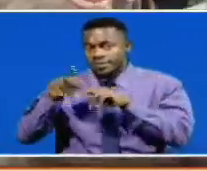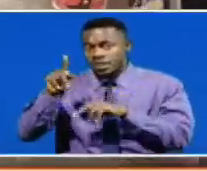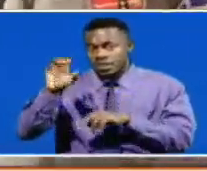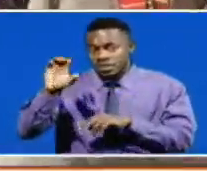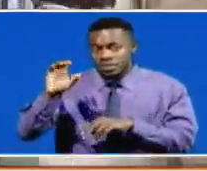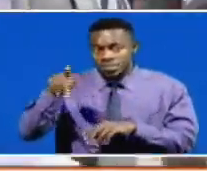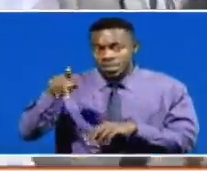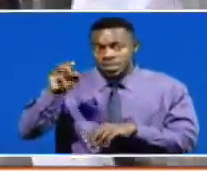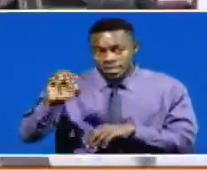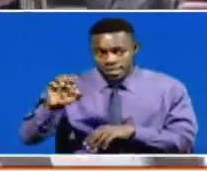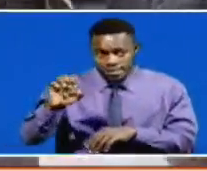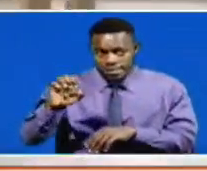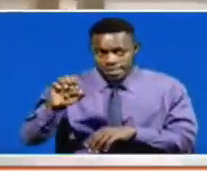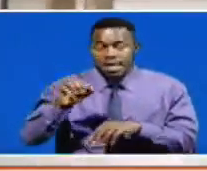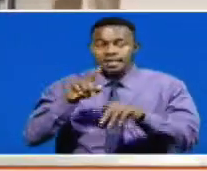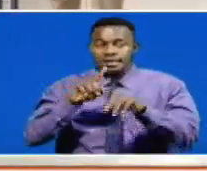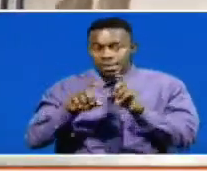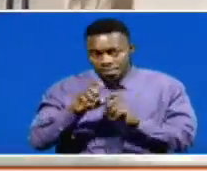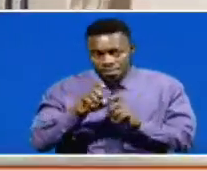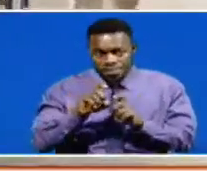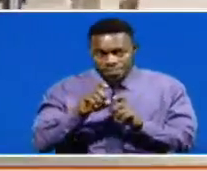candidates, with some